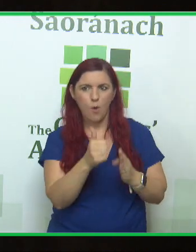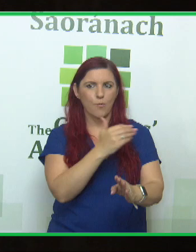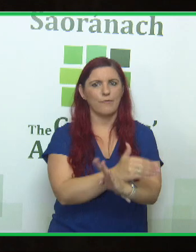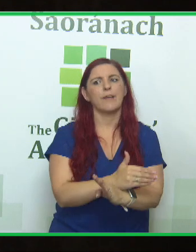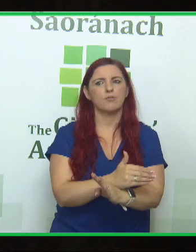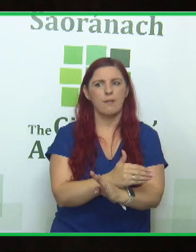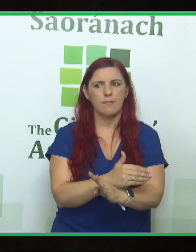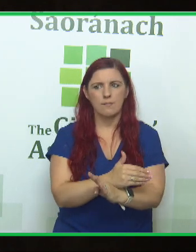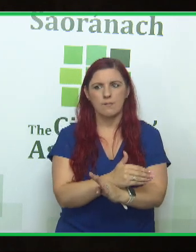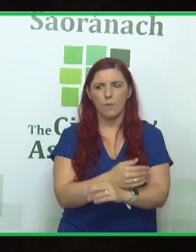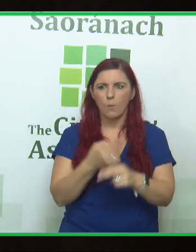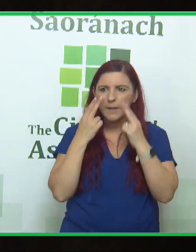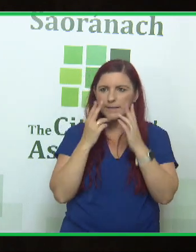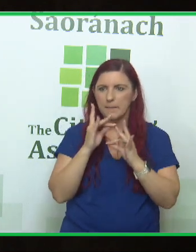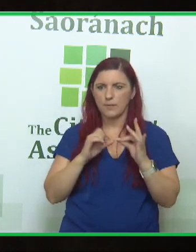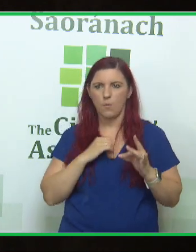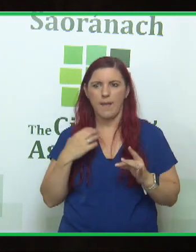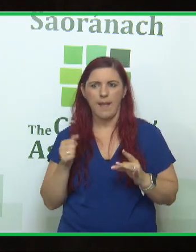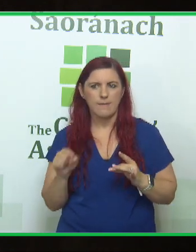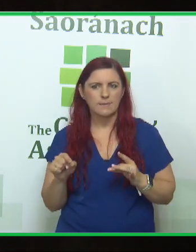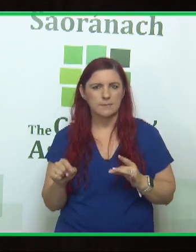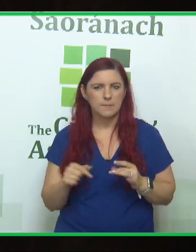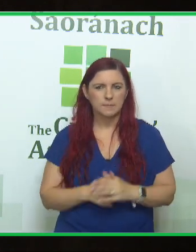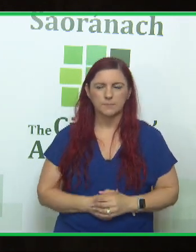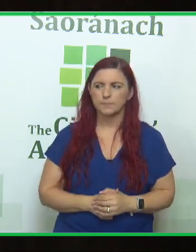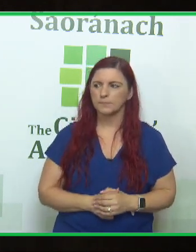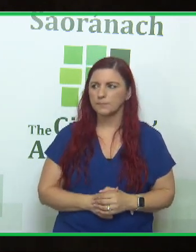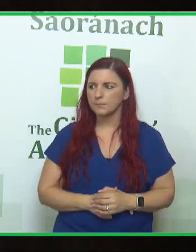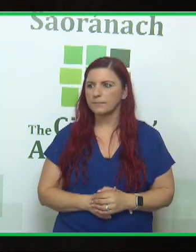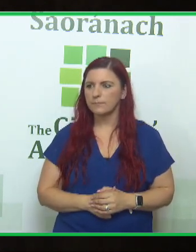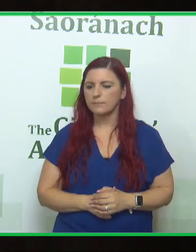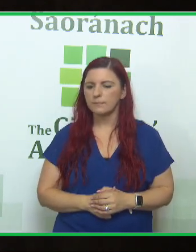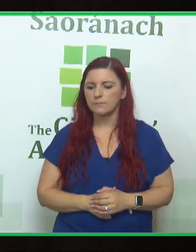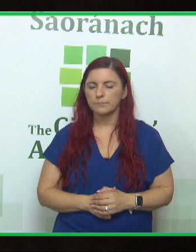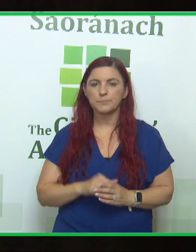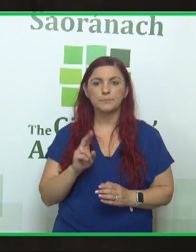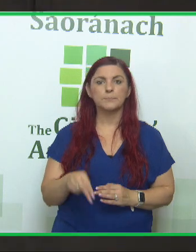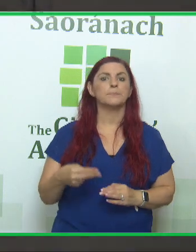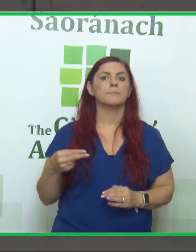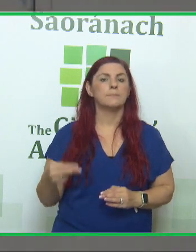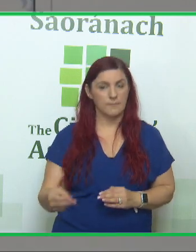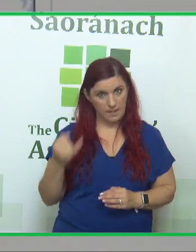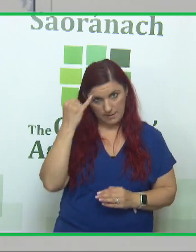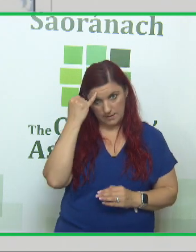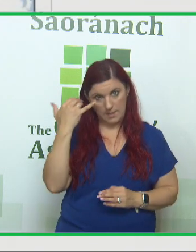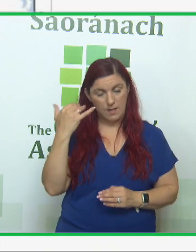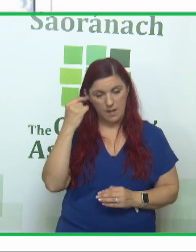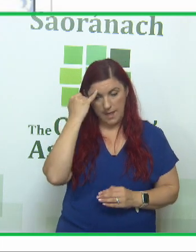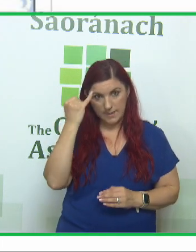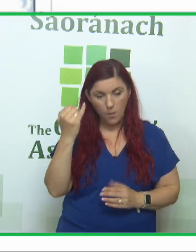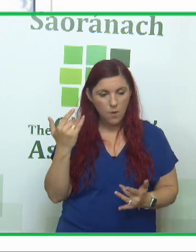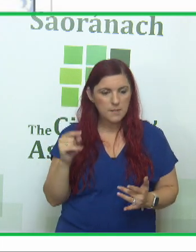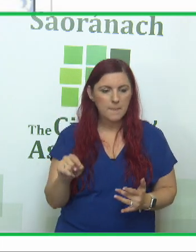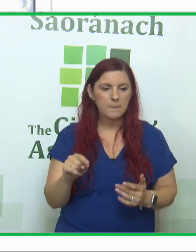requirement, prevention a key requirement of policy, and fund it accordingly. Now, my next suggestion is